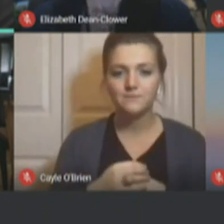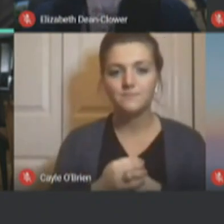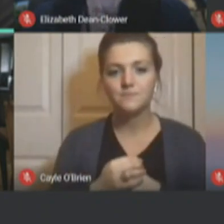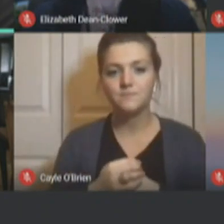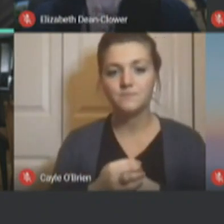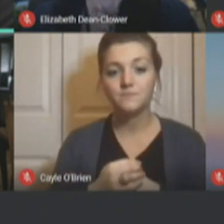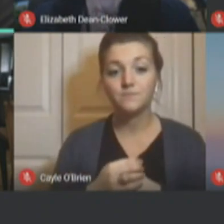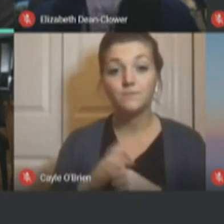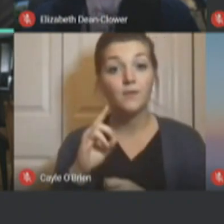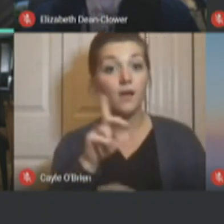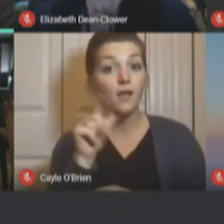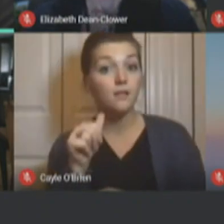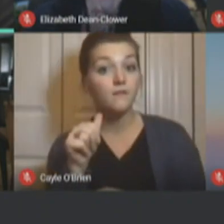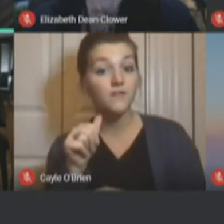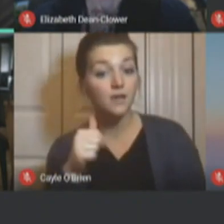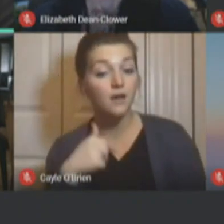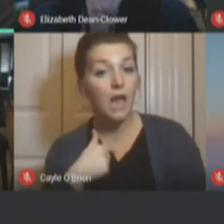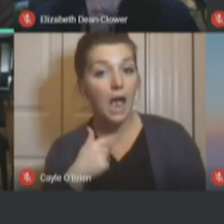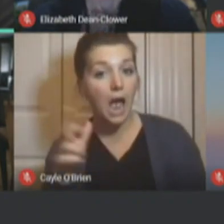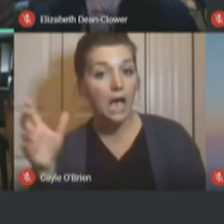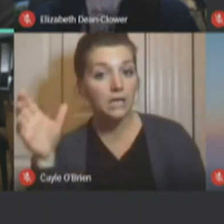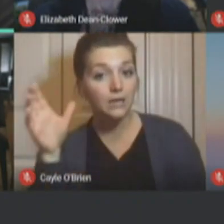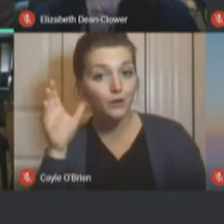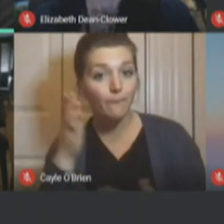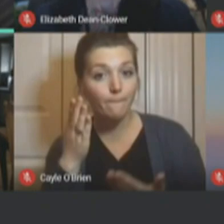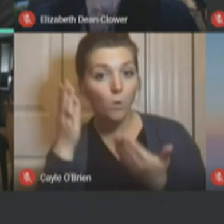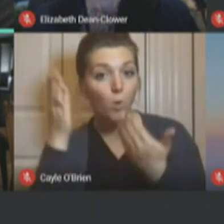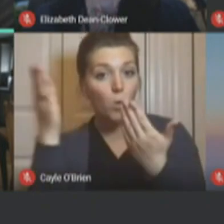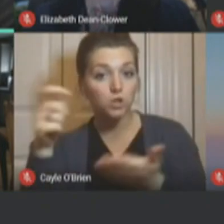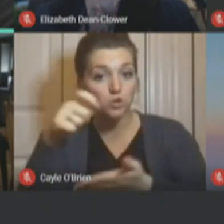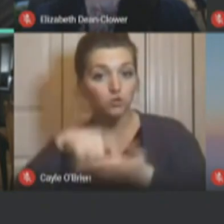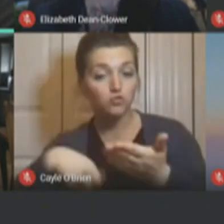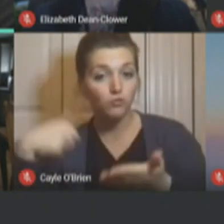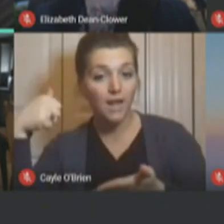Do I hear a motion to write a letter?